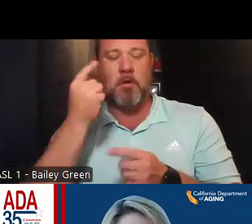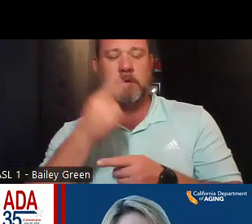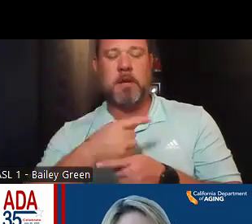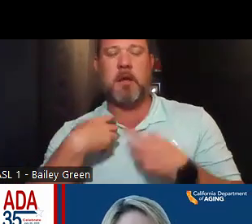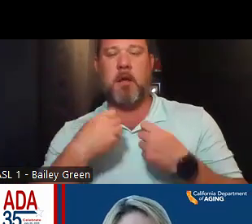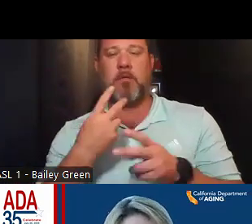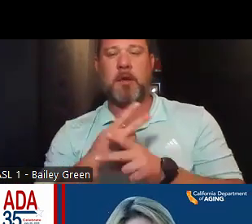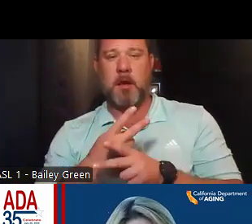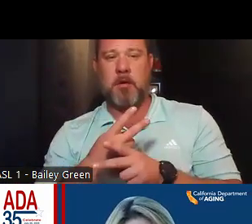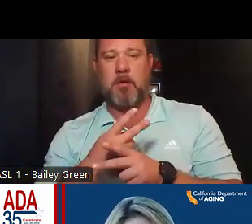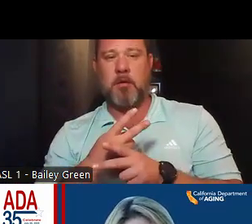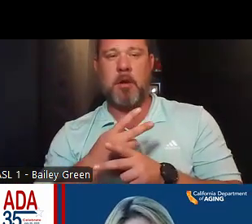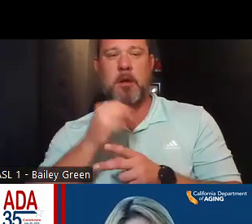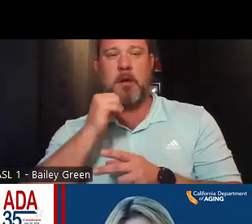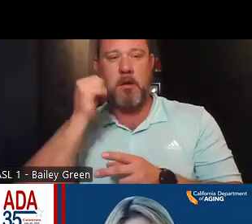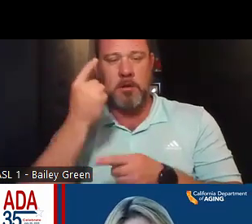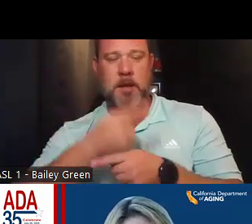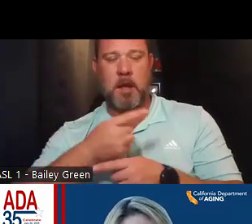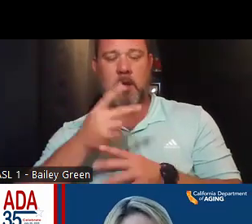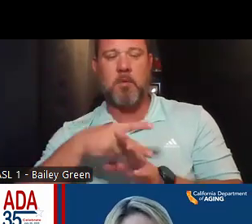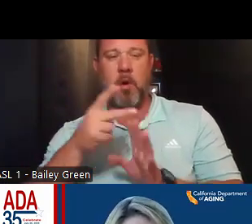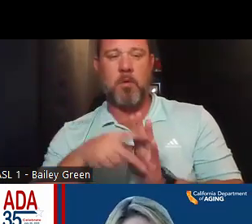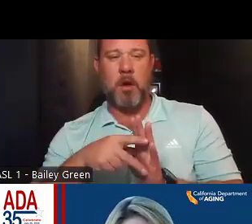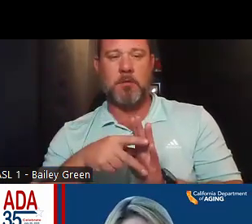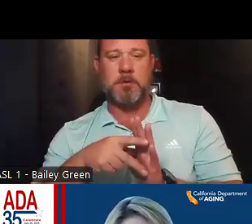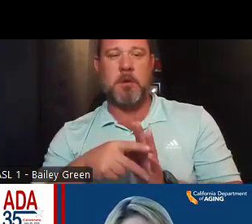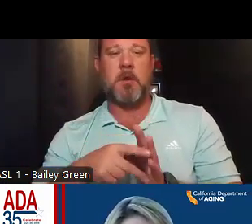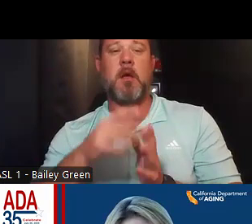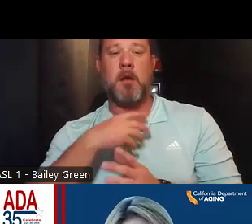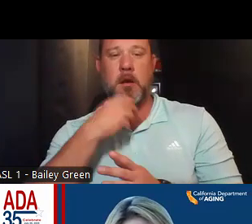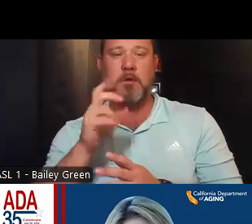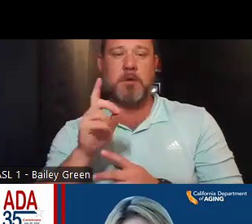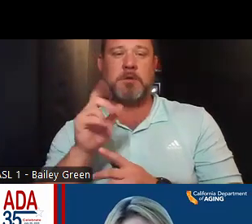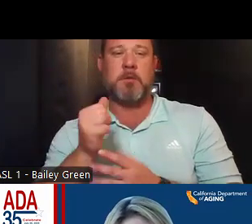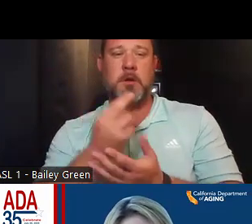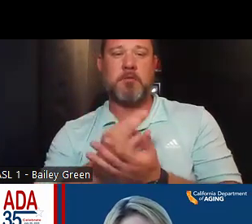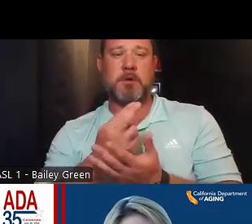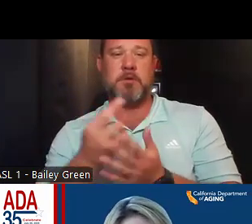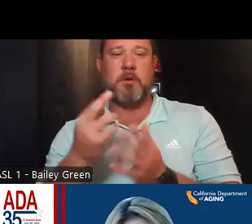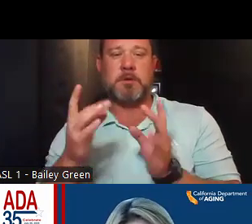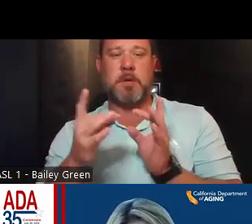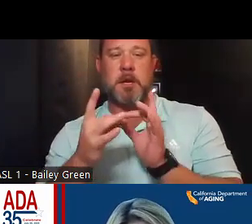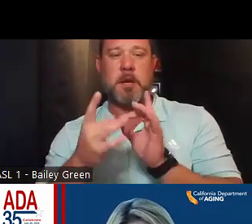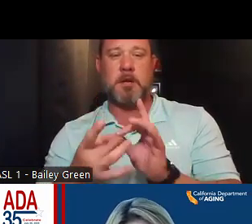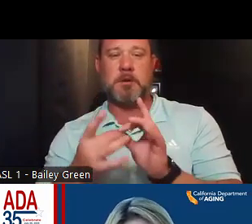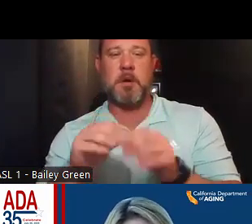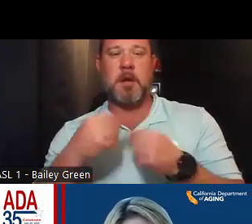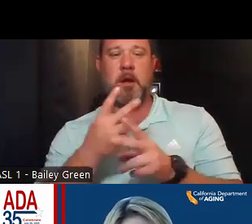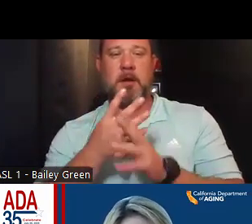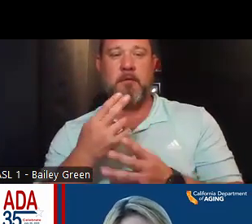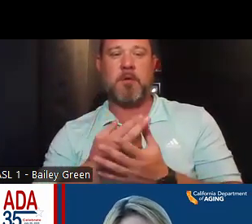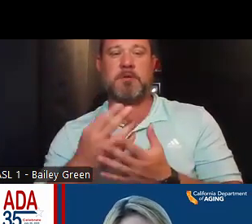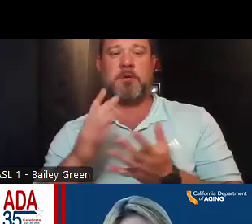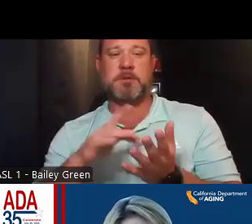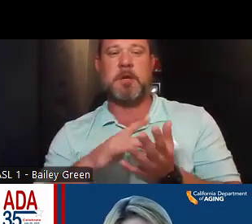care and adult day programs, aging and disability resource connections, caregiver resource centers and